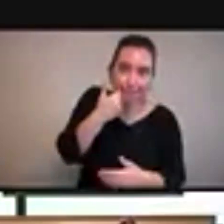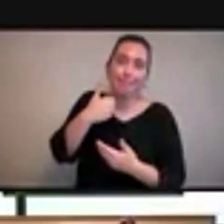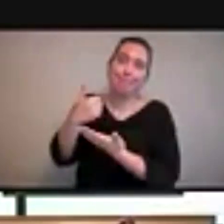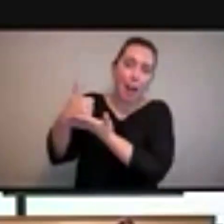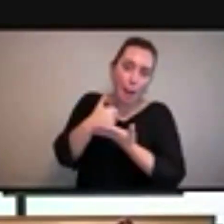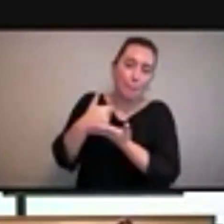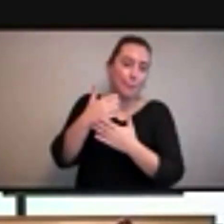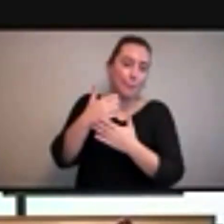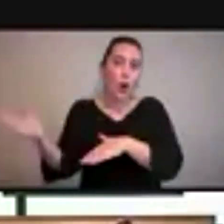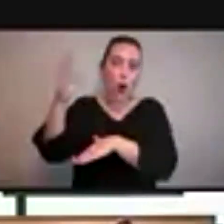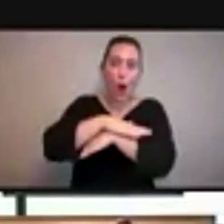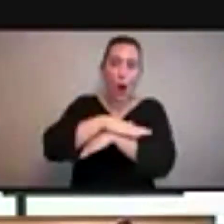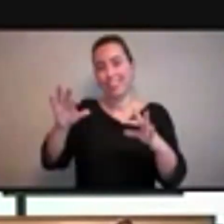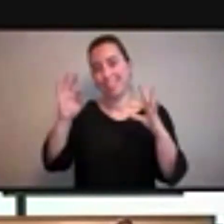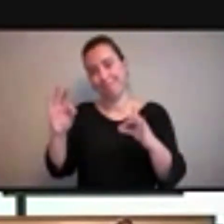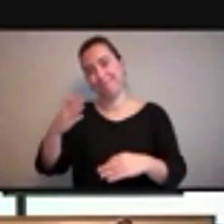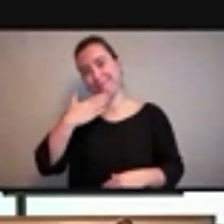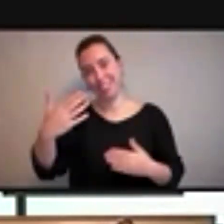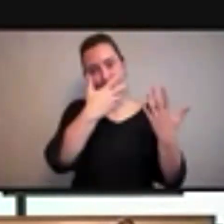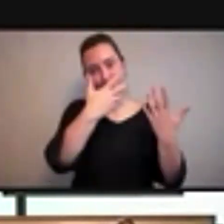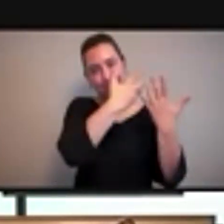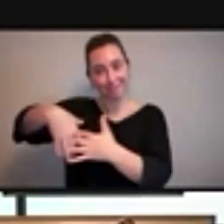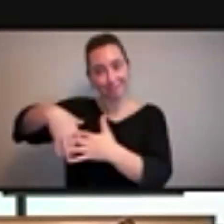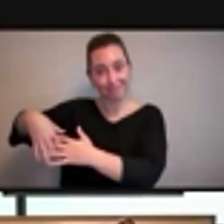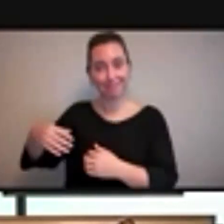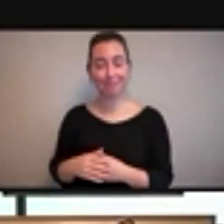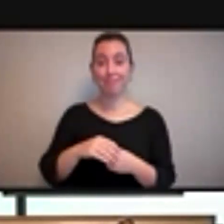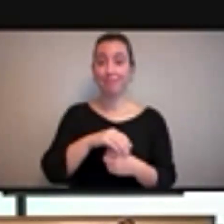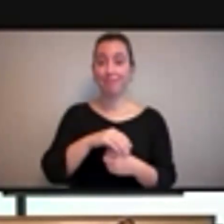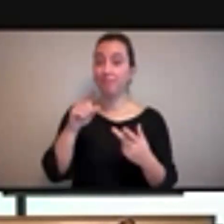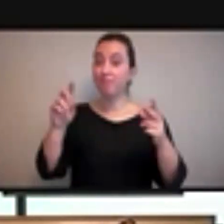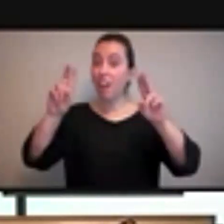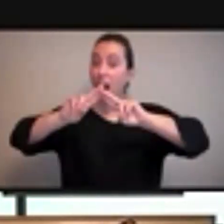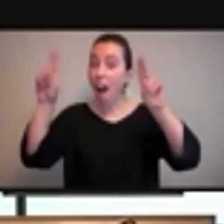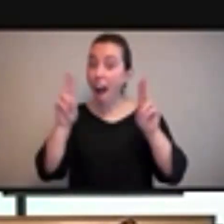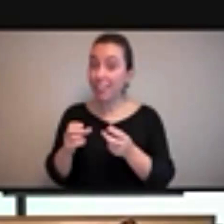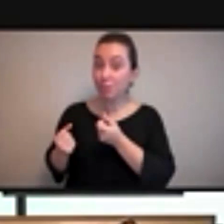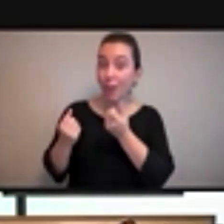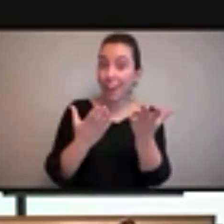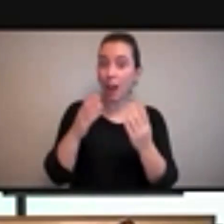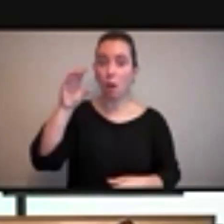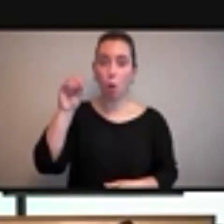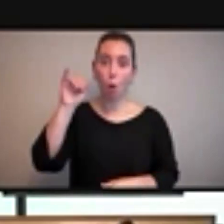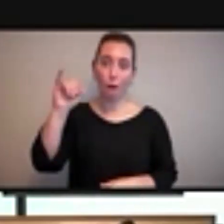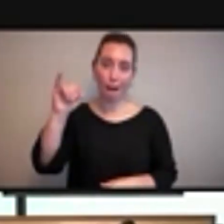whole day today. Our international sign is provided by Overseas